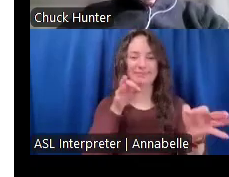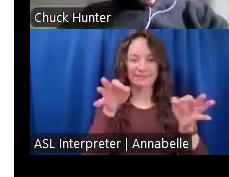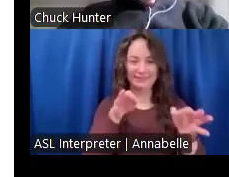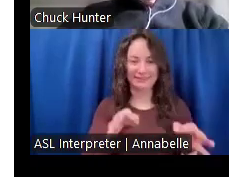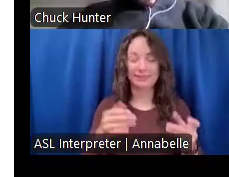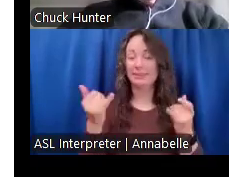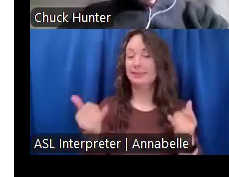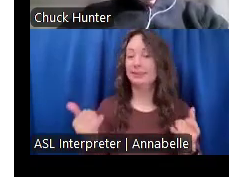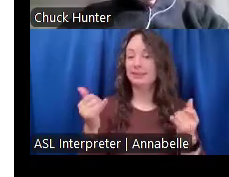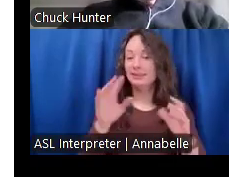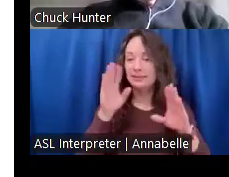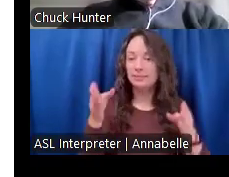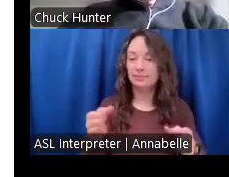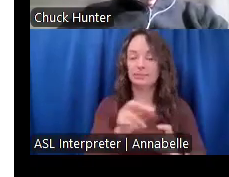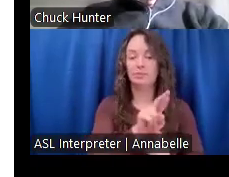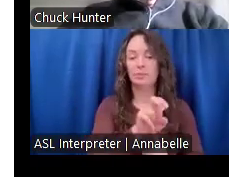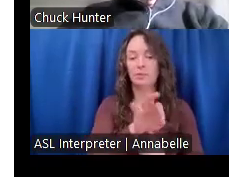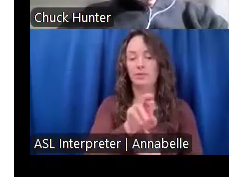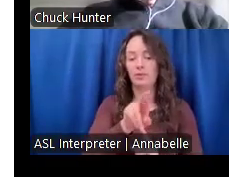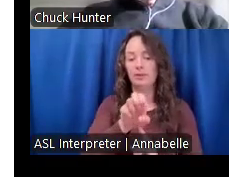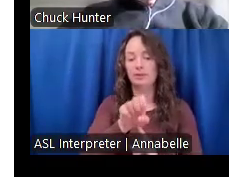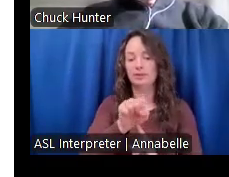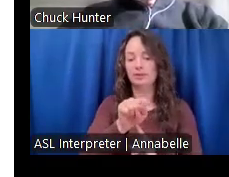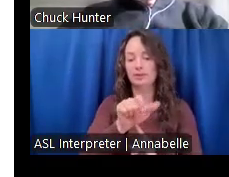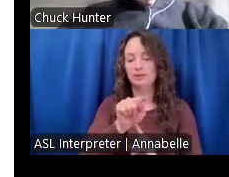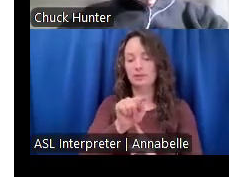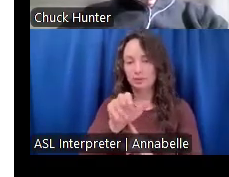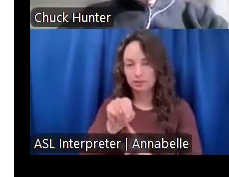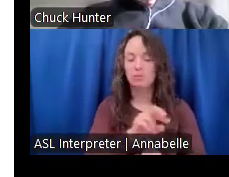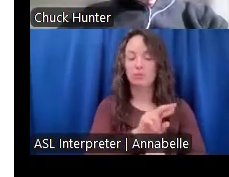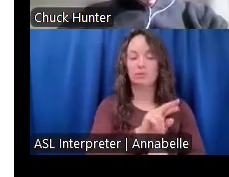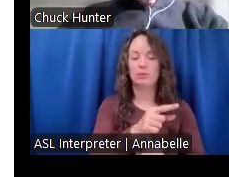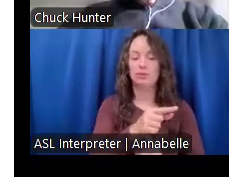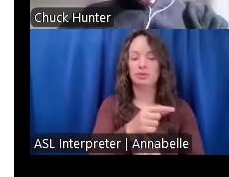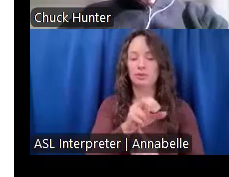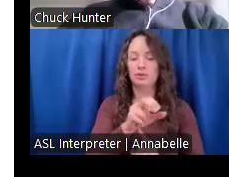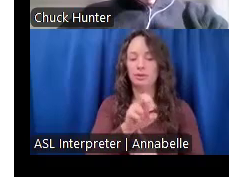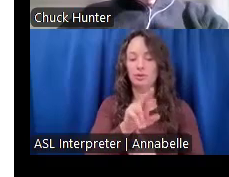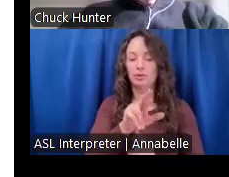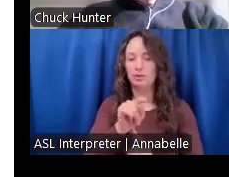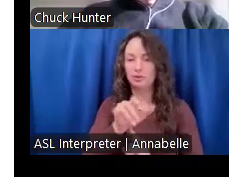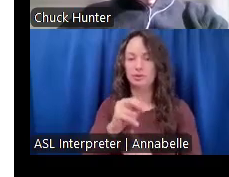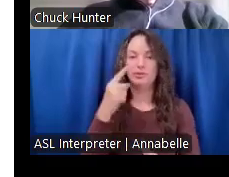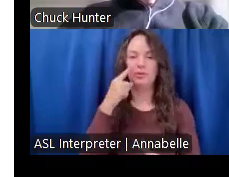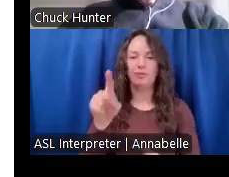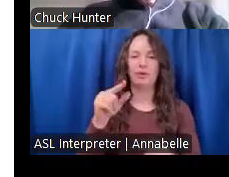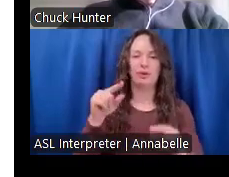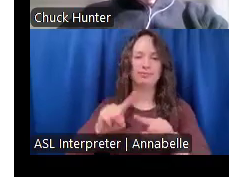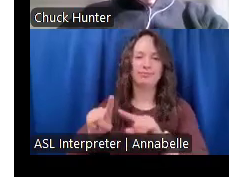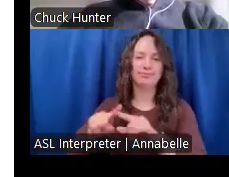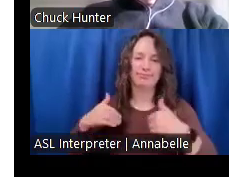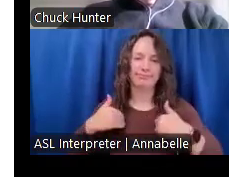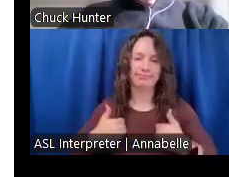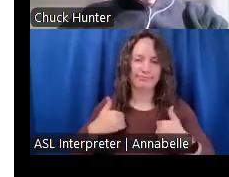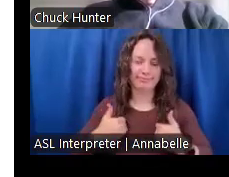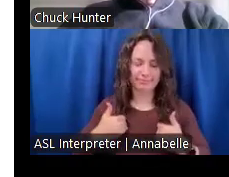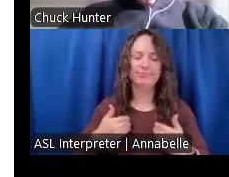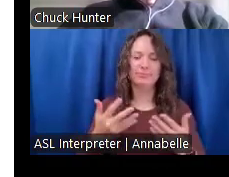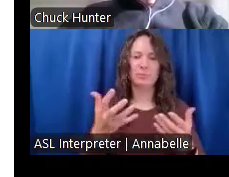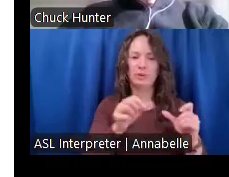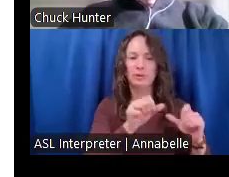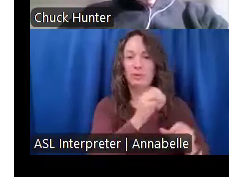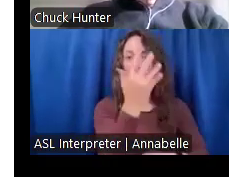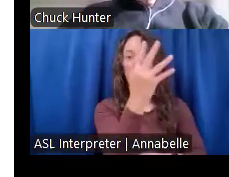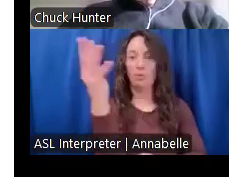regen reforestation and regeneration for wildlife, and this is sustaining forests in under changing